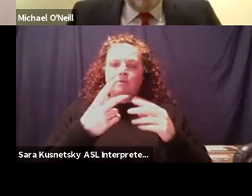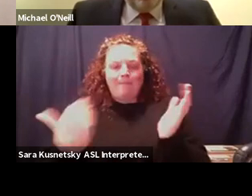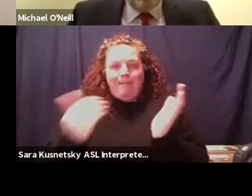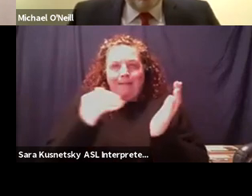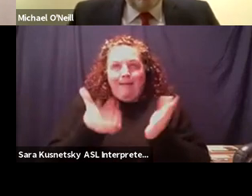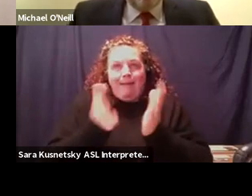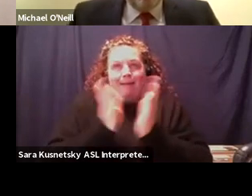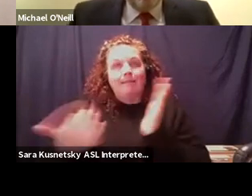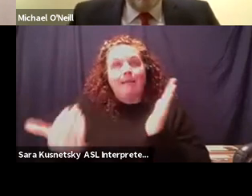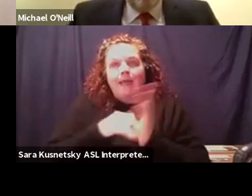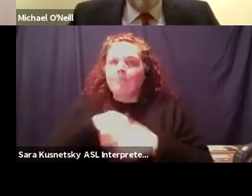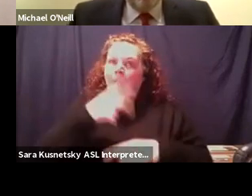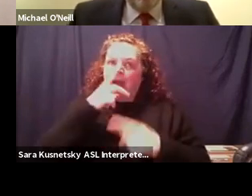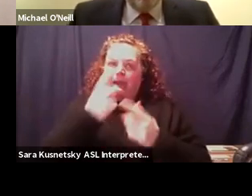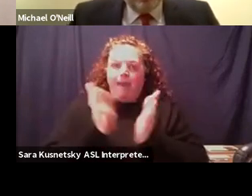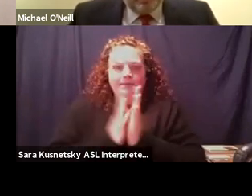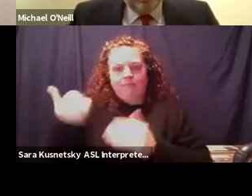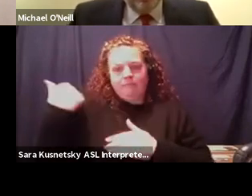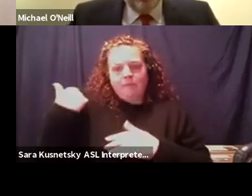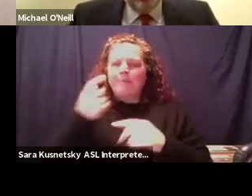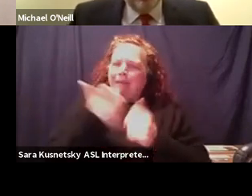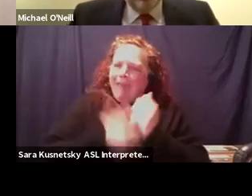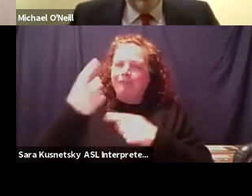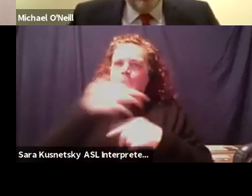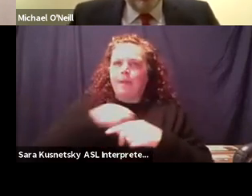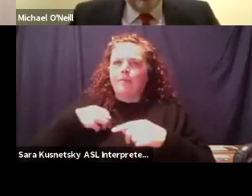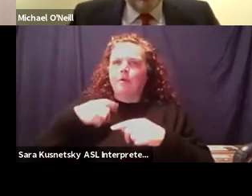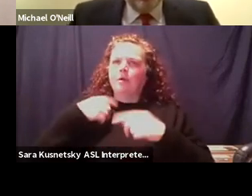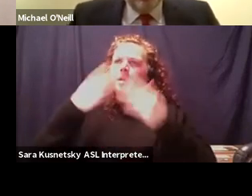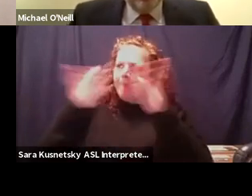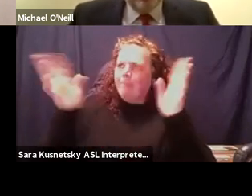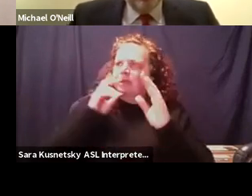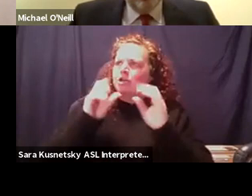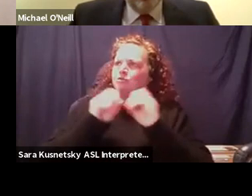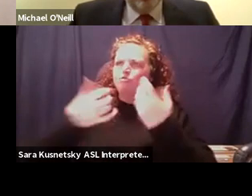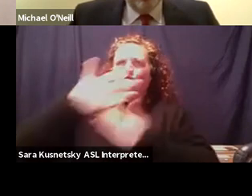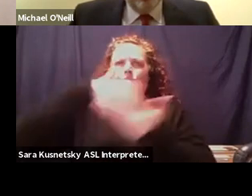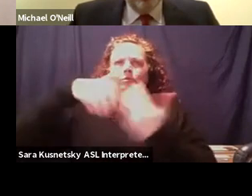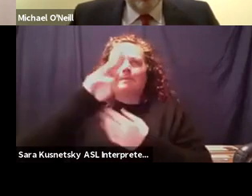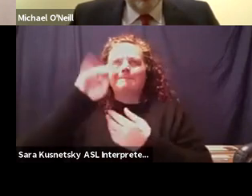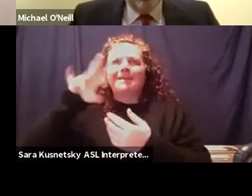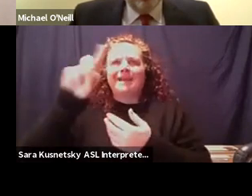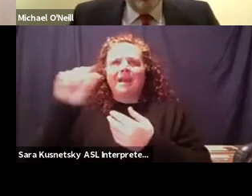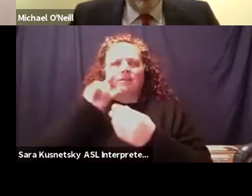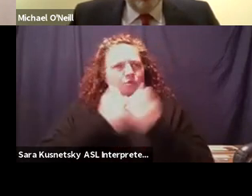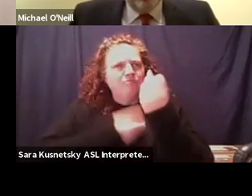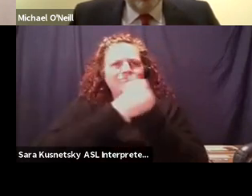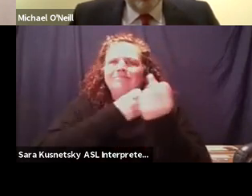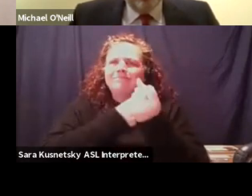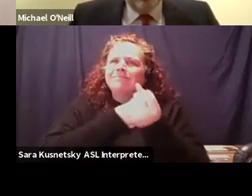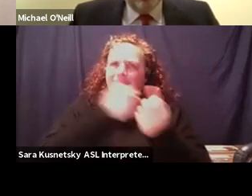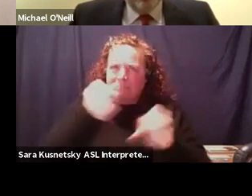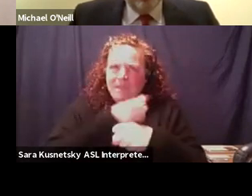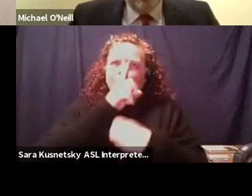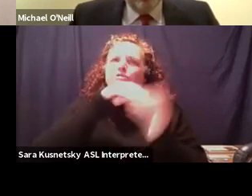last time, but I haven't seen anything, that every member use their voice and publicly through social media speak out in support for giving a student a